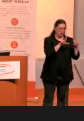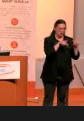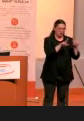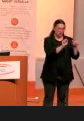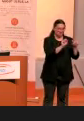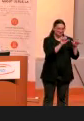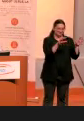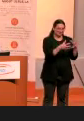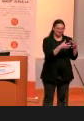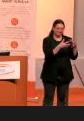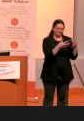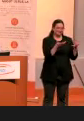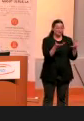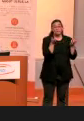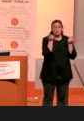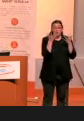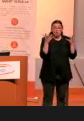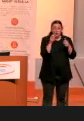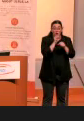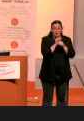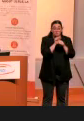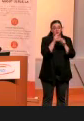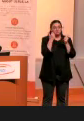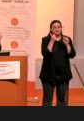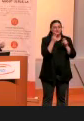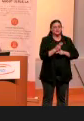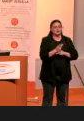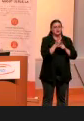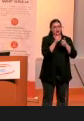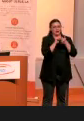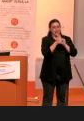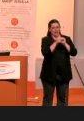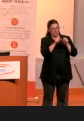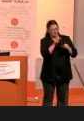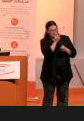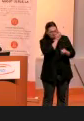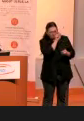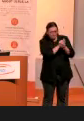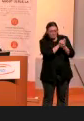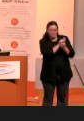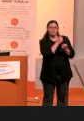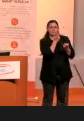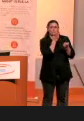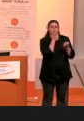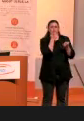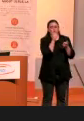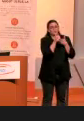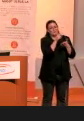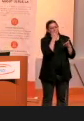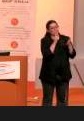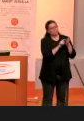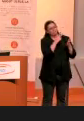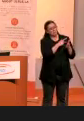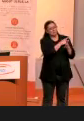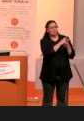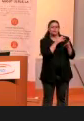So there's a lot of work right now trying to figure out ways that we can be a little bit more accurate with this and help to identify patients a little better.